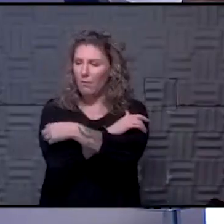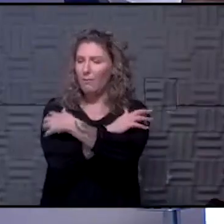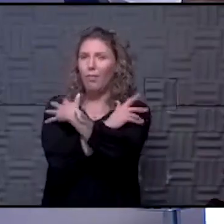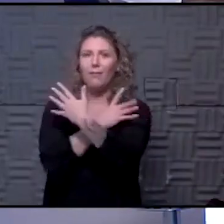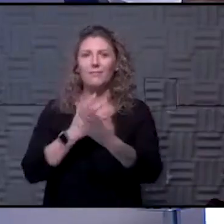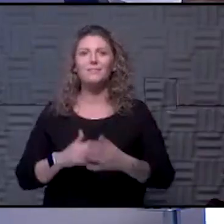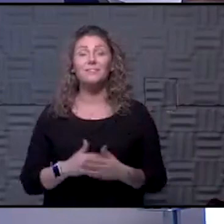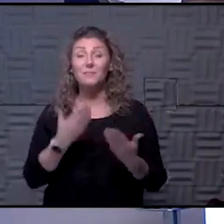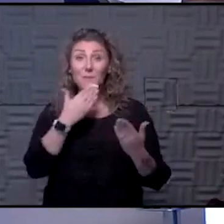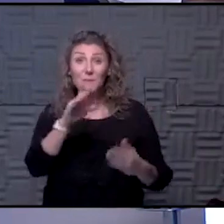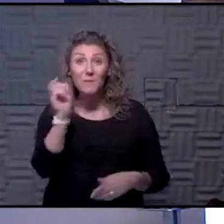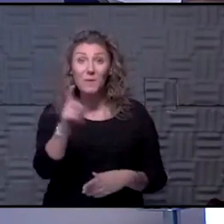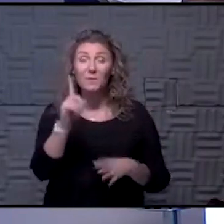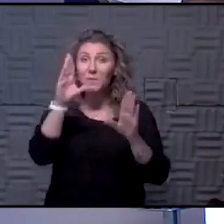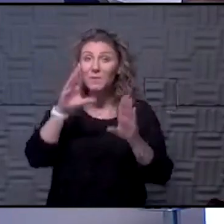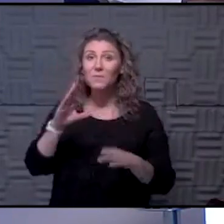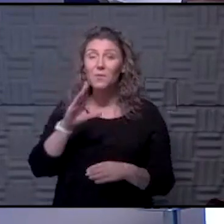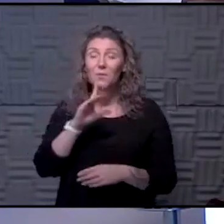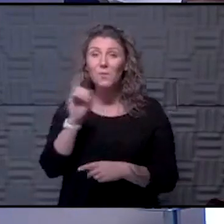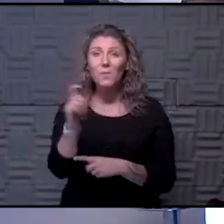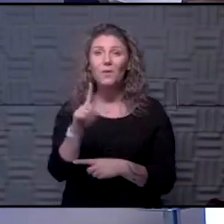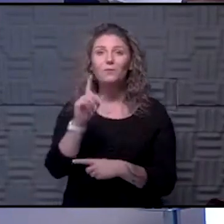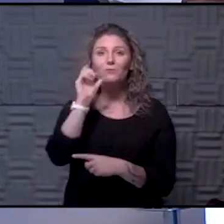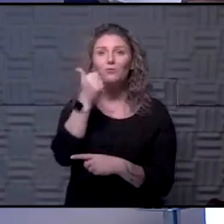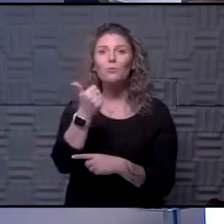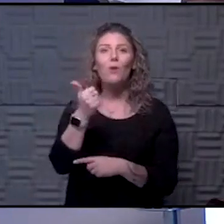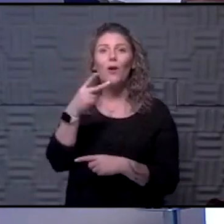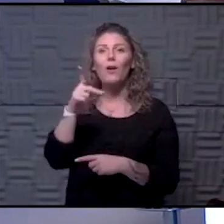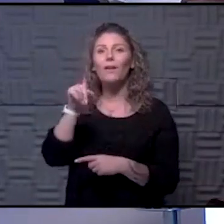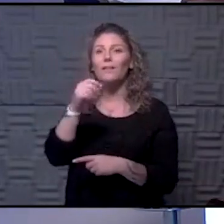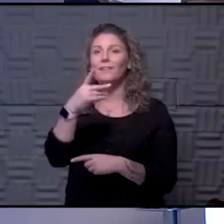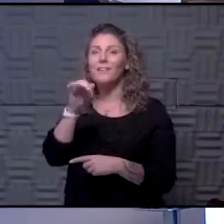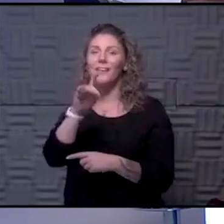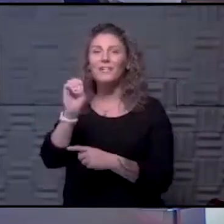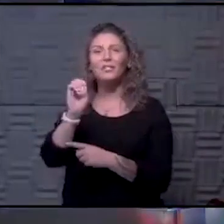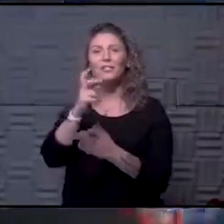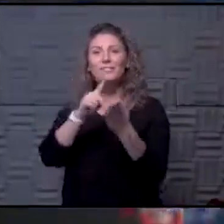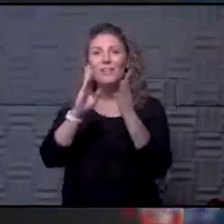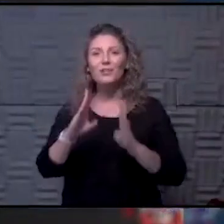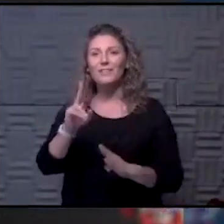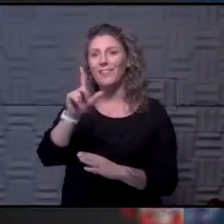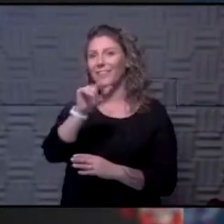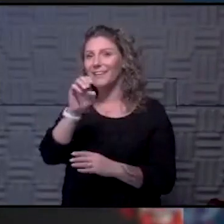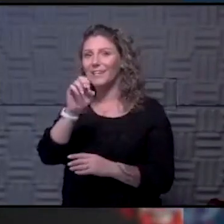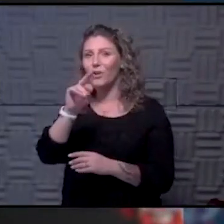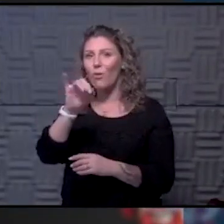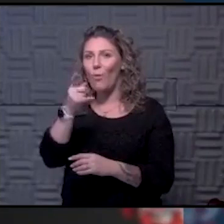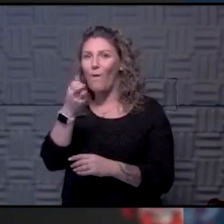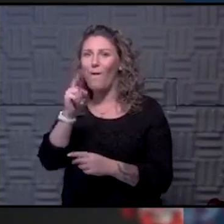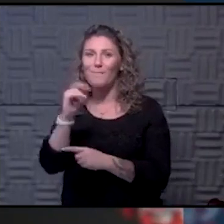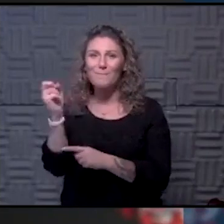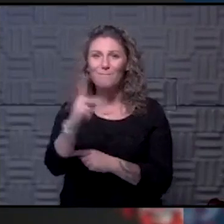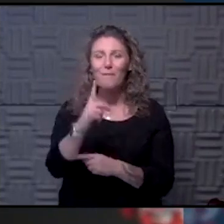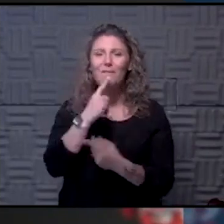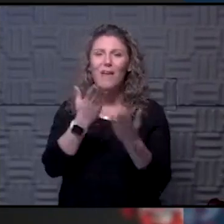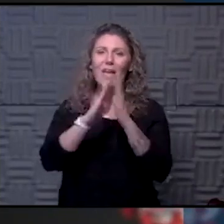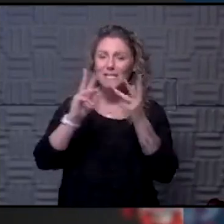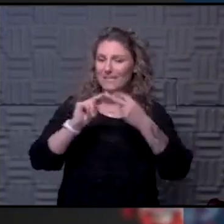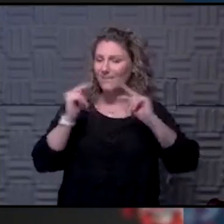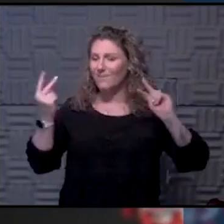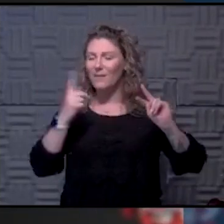good questions. Great questions. Tomorrow, KDHE Secretary Dr. Lee Norman is back with us. We're going to ask him about the variants,